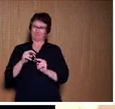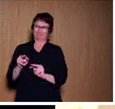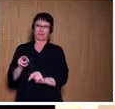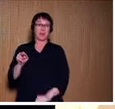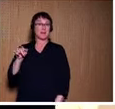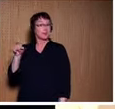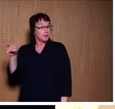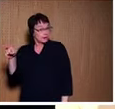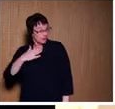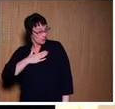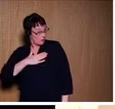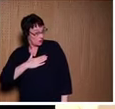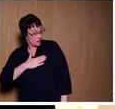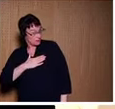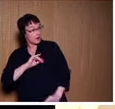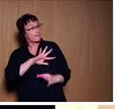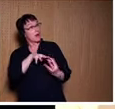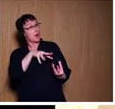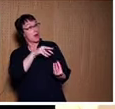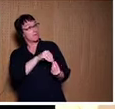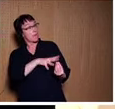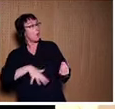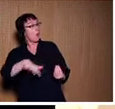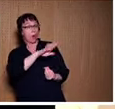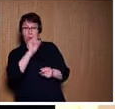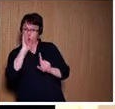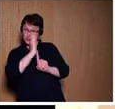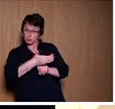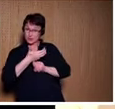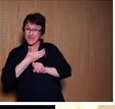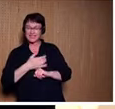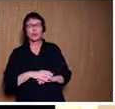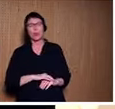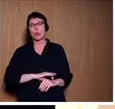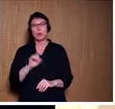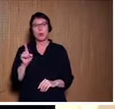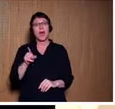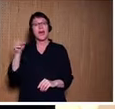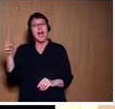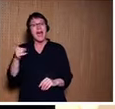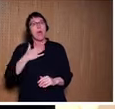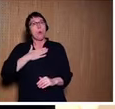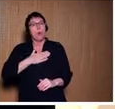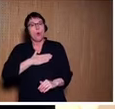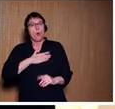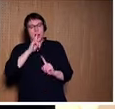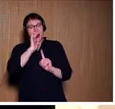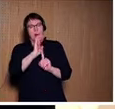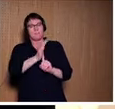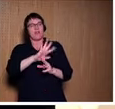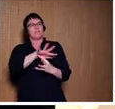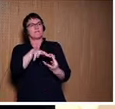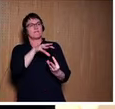in protecting all families. They are only interested in protecting one form of